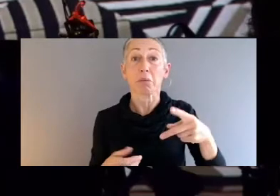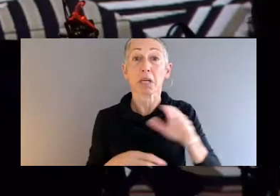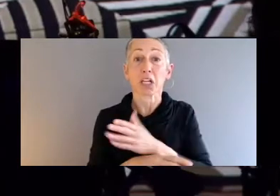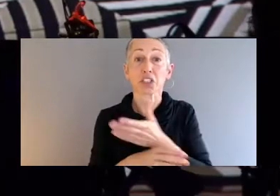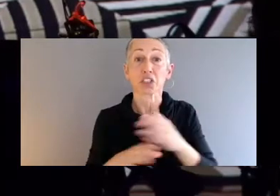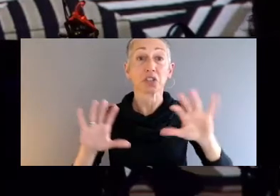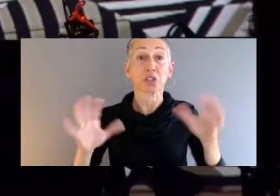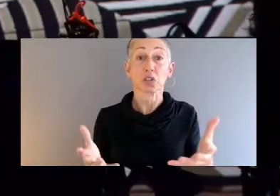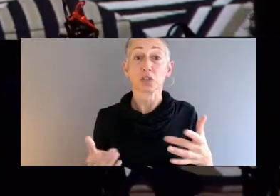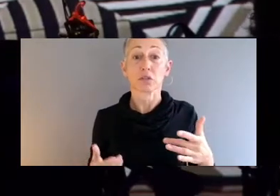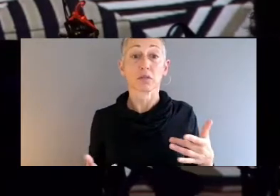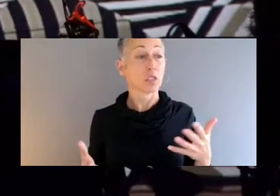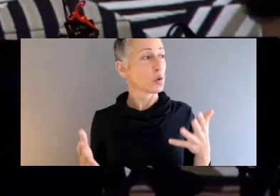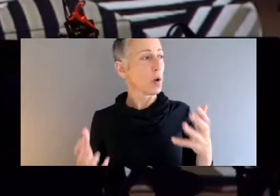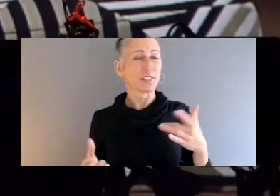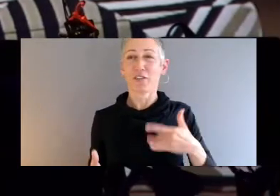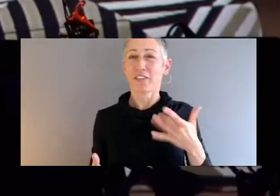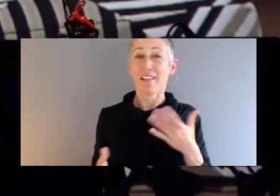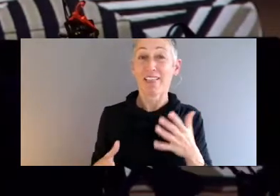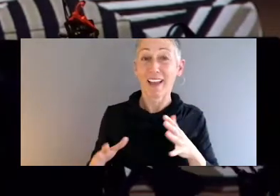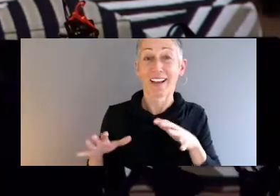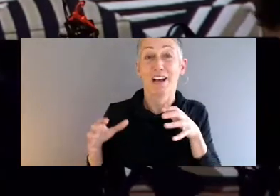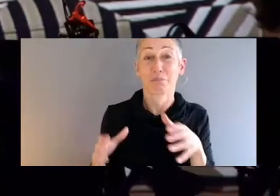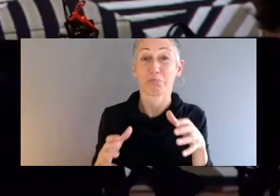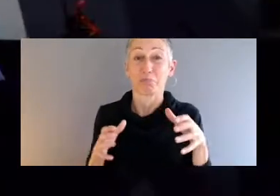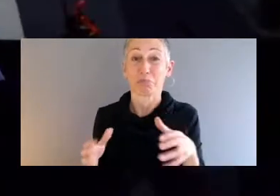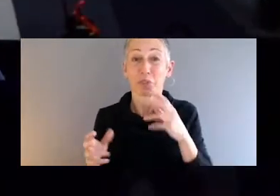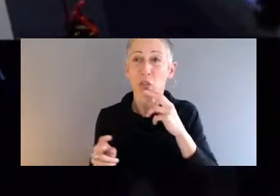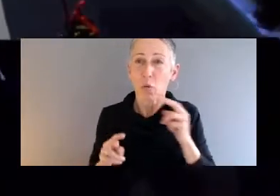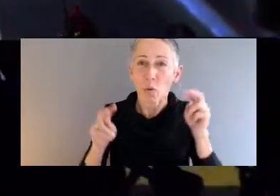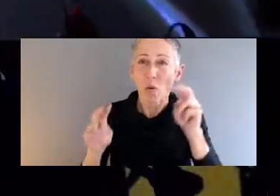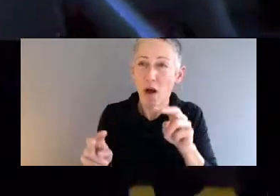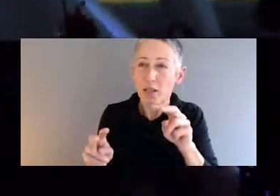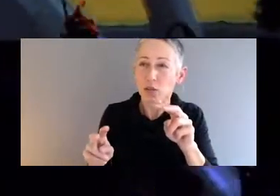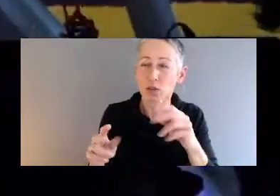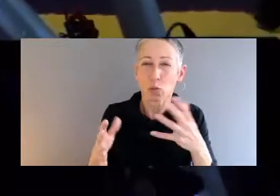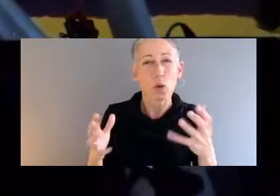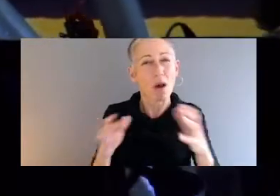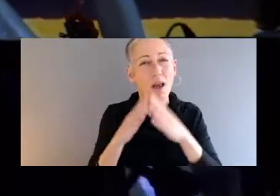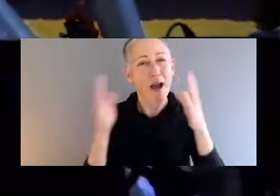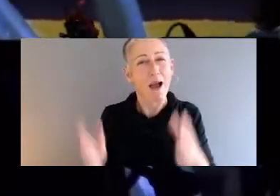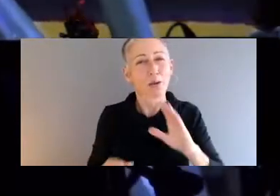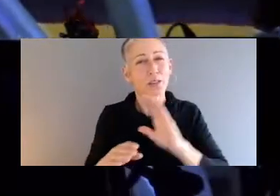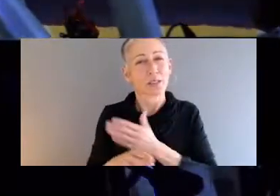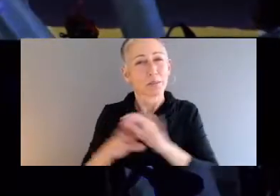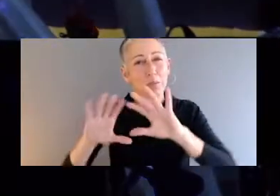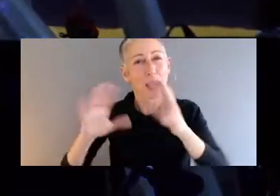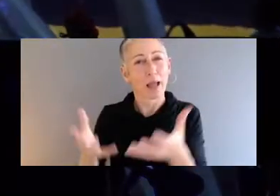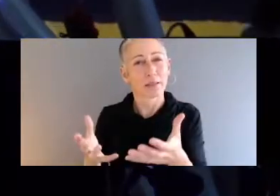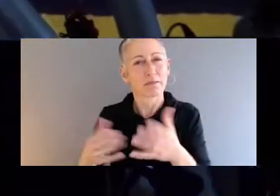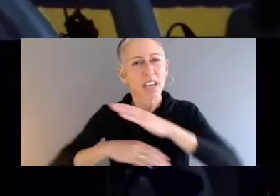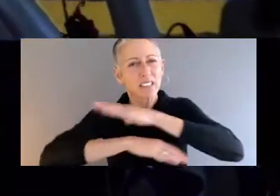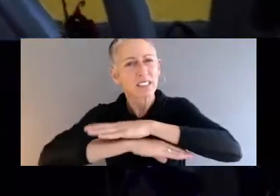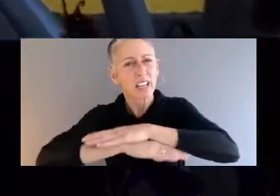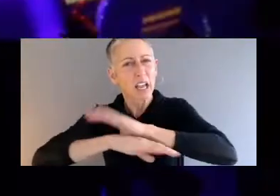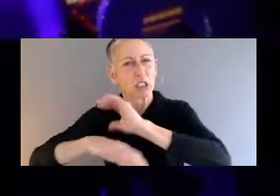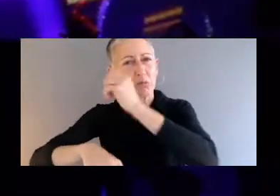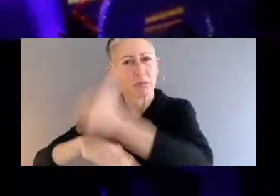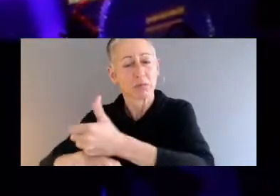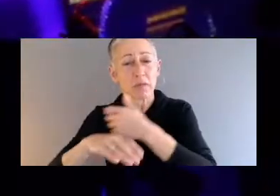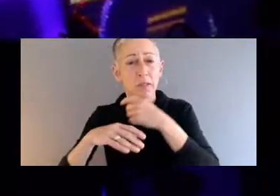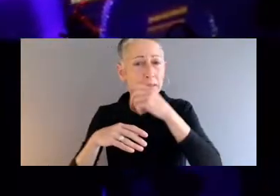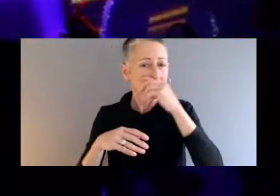pop concert. So directorially, we wanted to have the band on stage. And we were like, well, it has to be women and non-binary people there who are sort